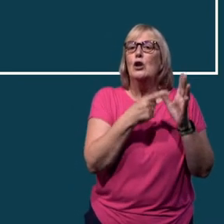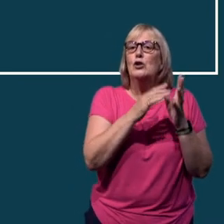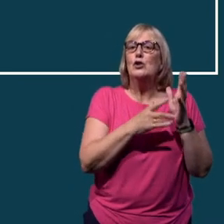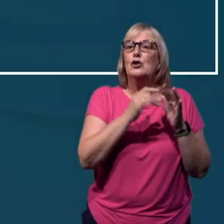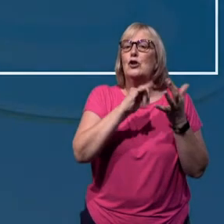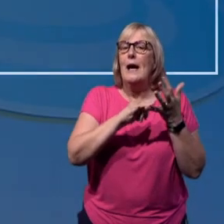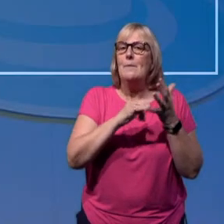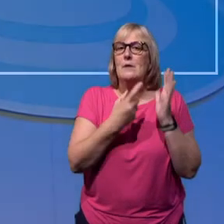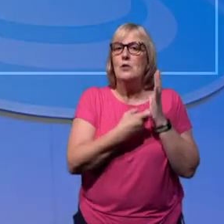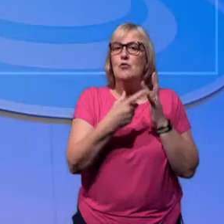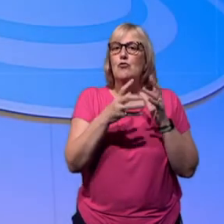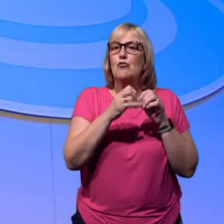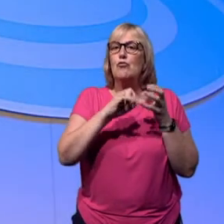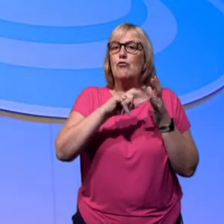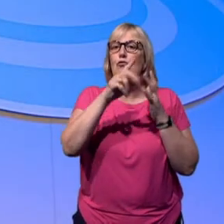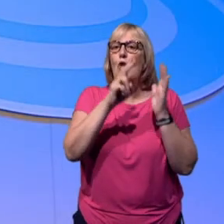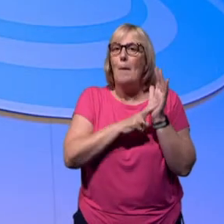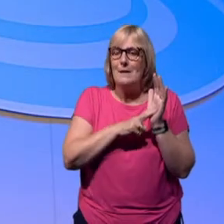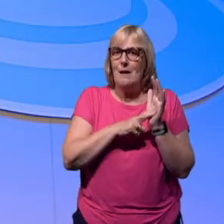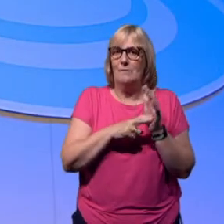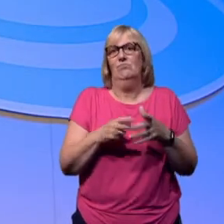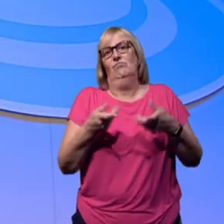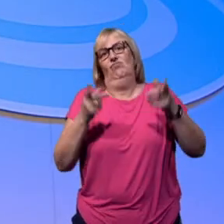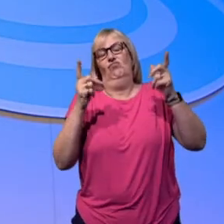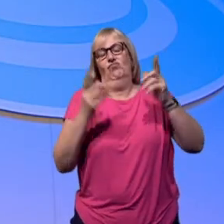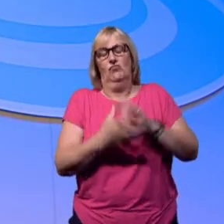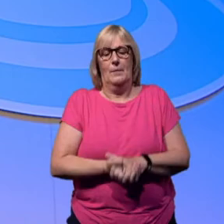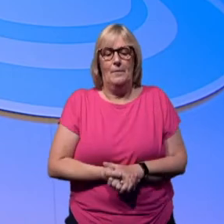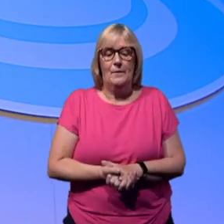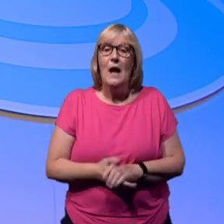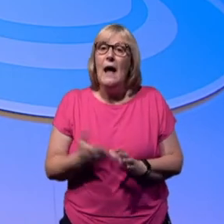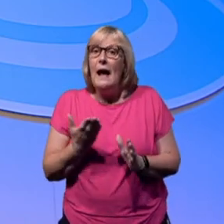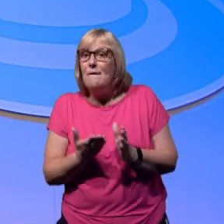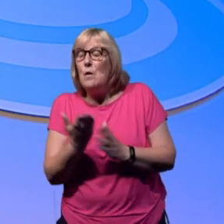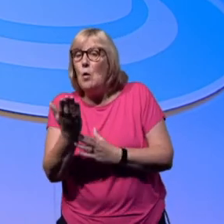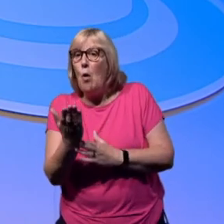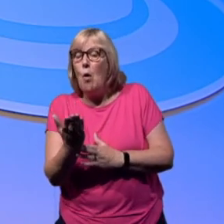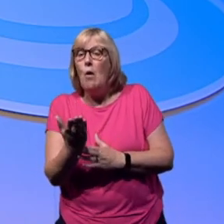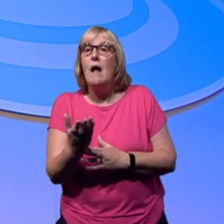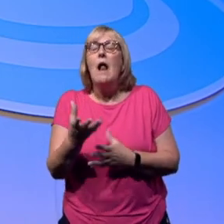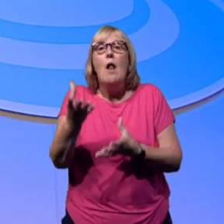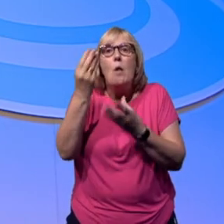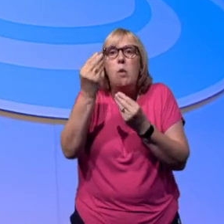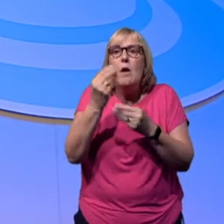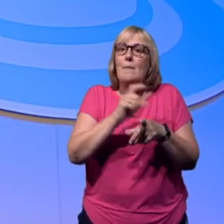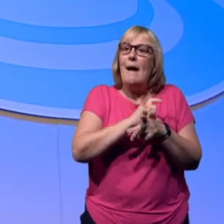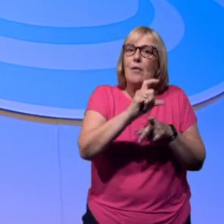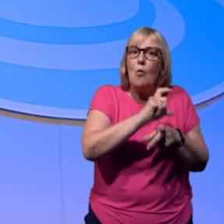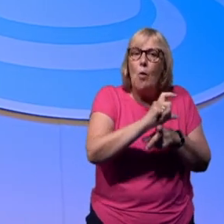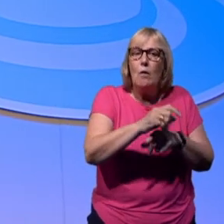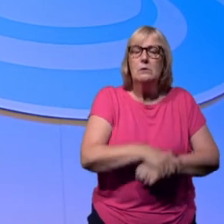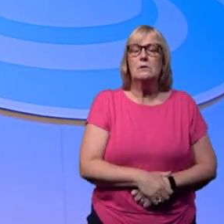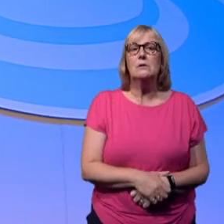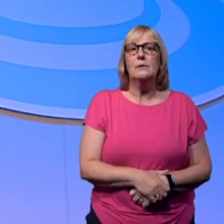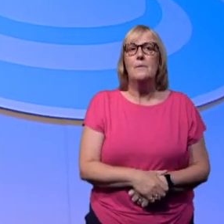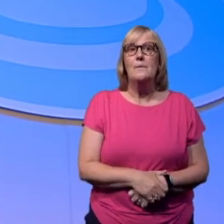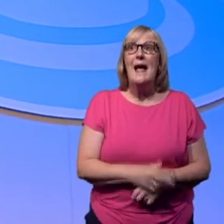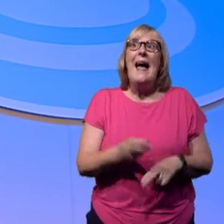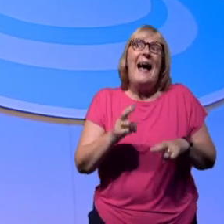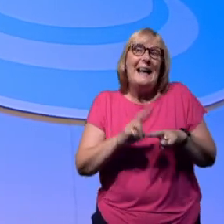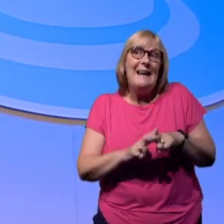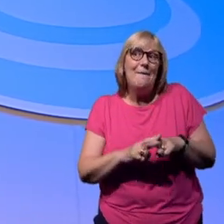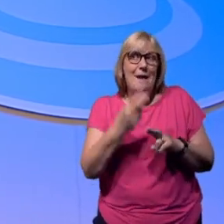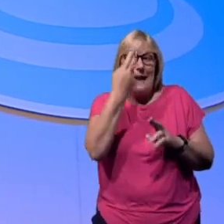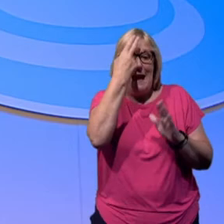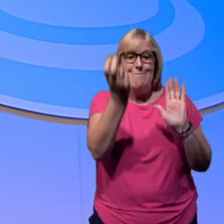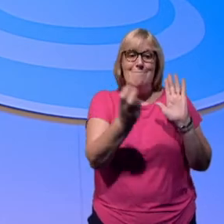o'clock. And I'd really encourage you to go along, find out more about those courses. And of course, if you come on a course, you come back to Keswick. So it's a